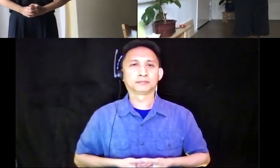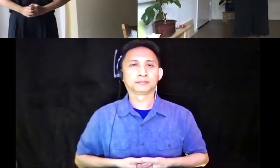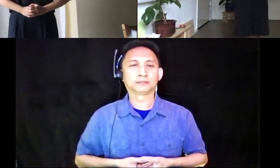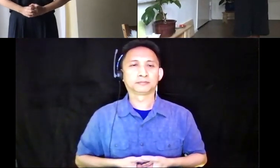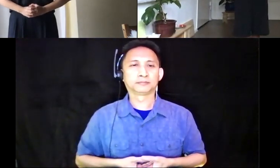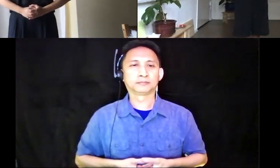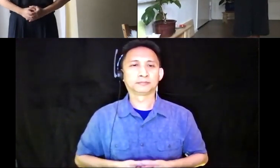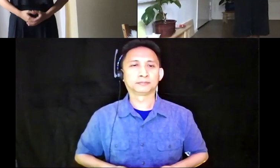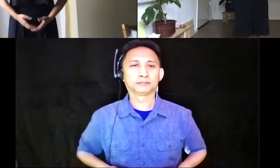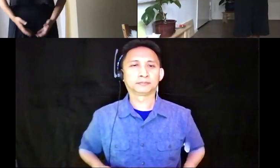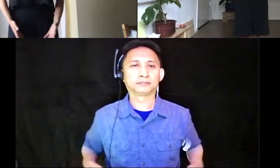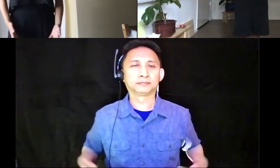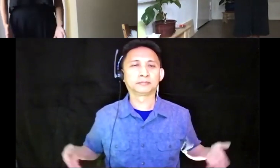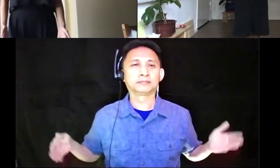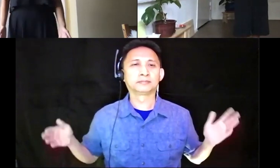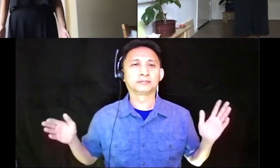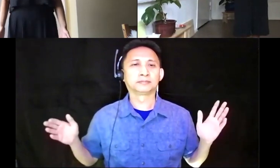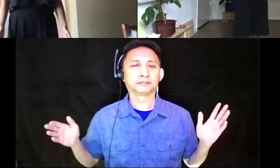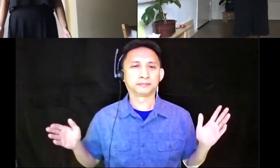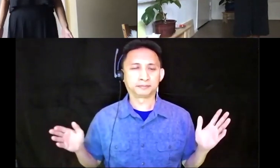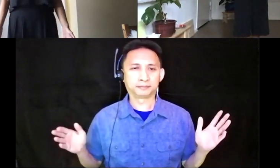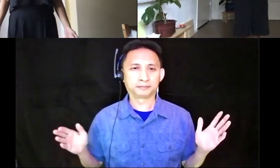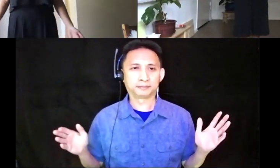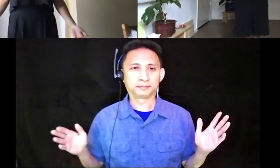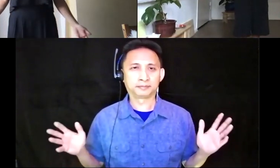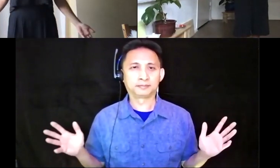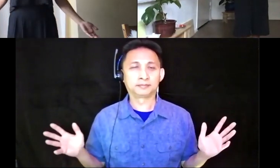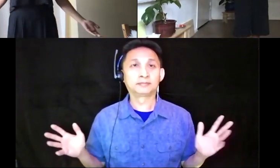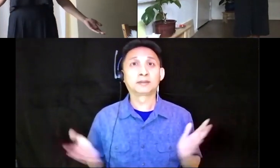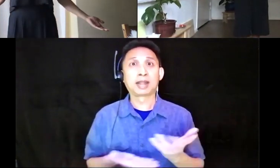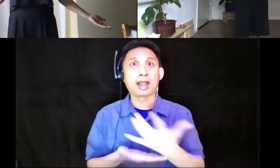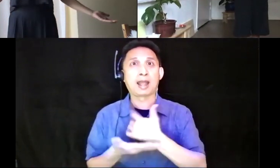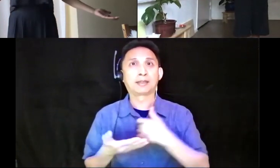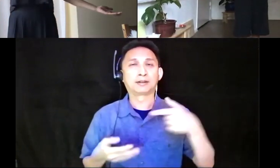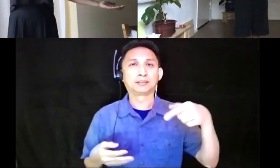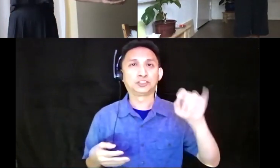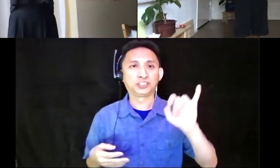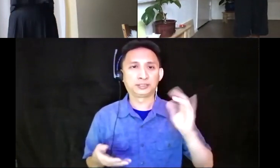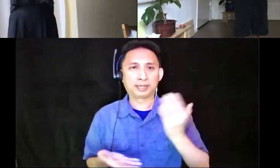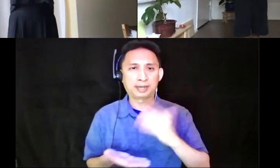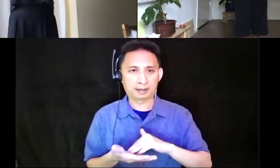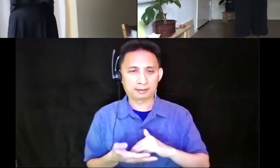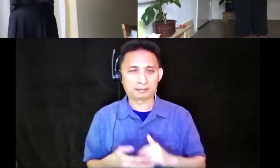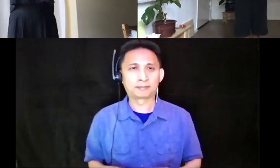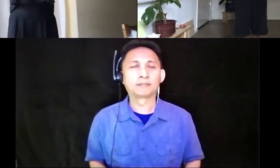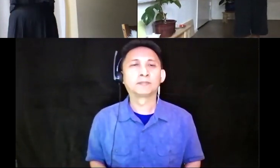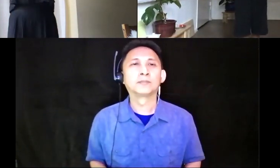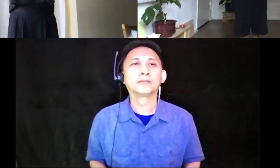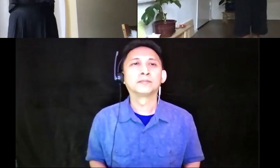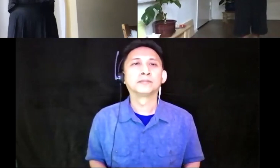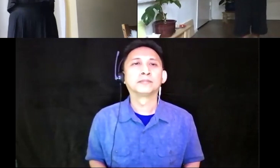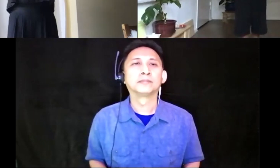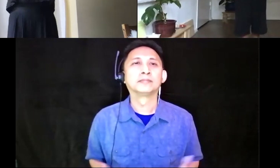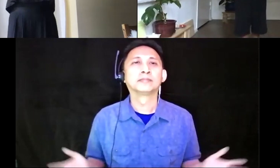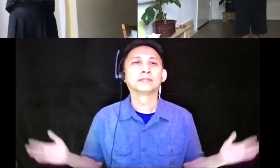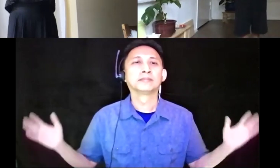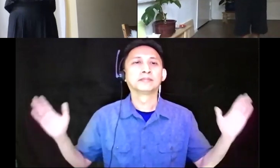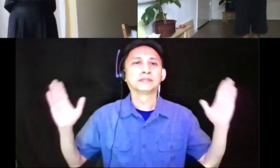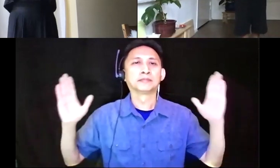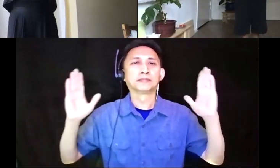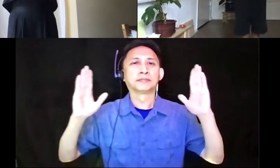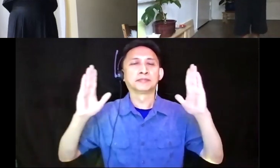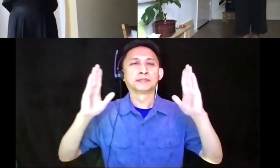Hands release, gather the Qi, breathing in, breathing in, breathing